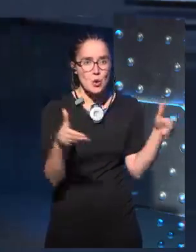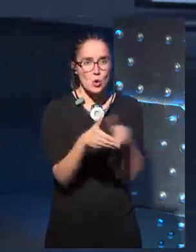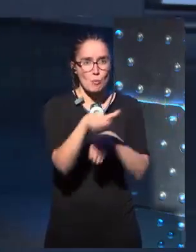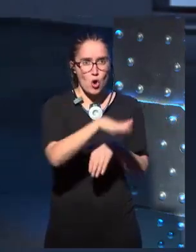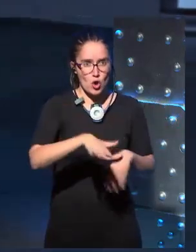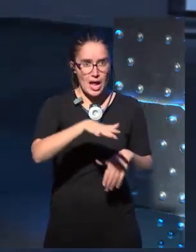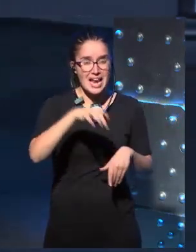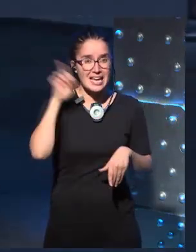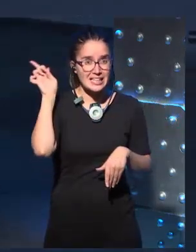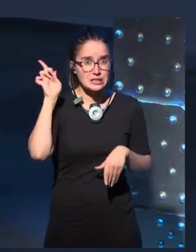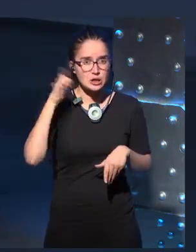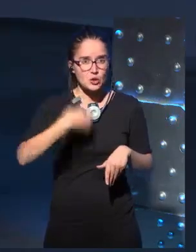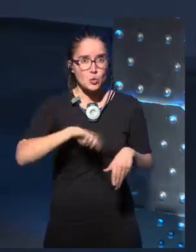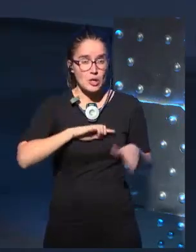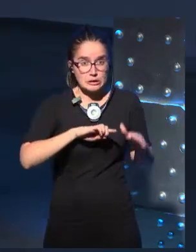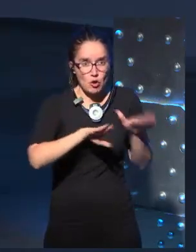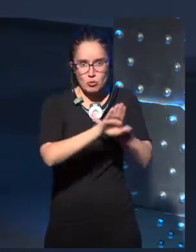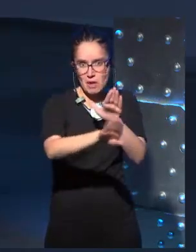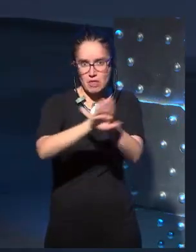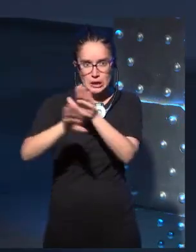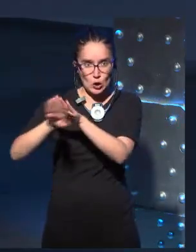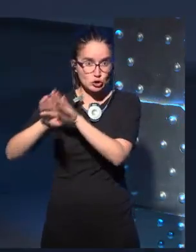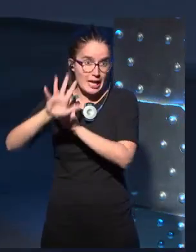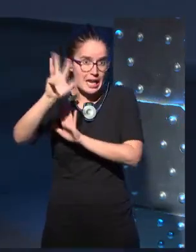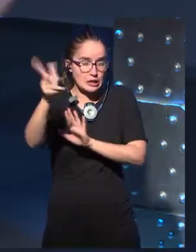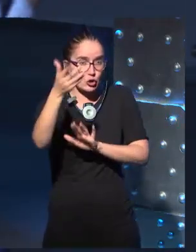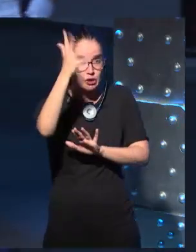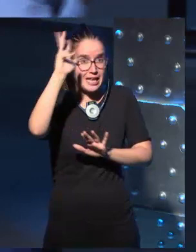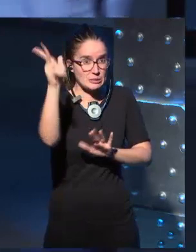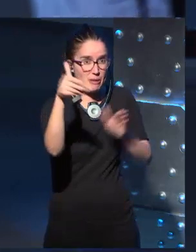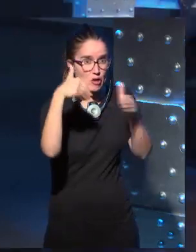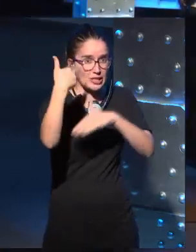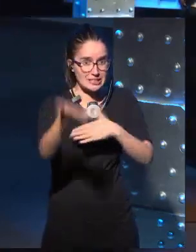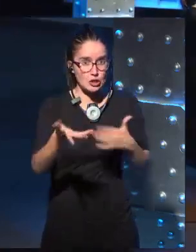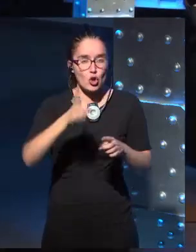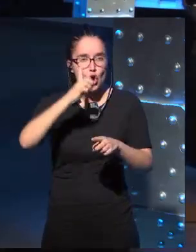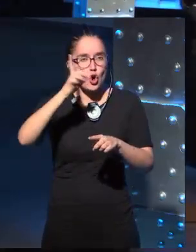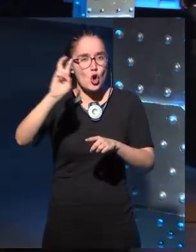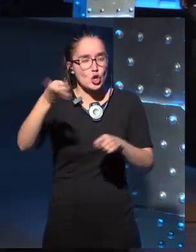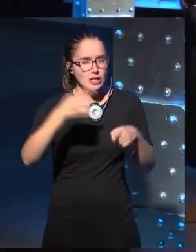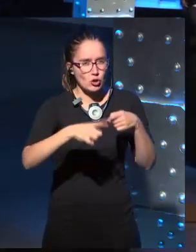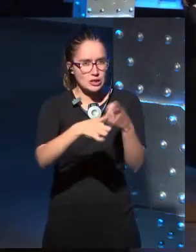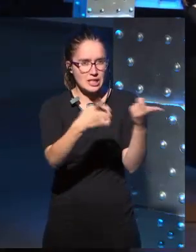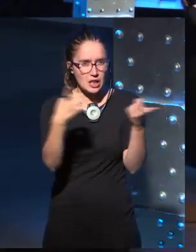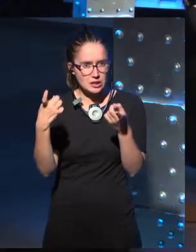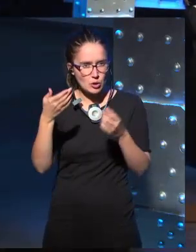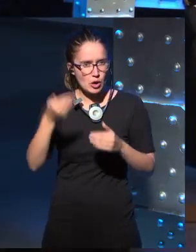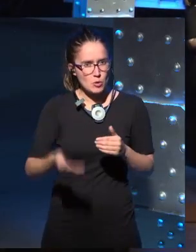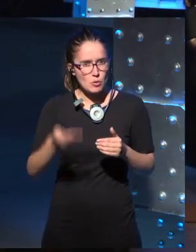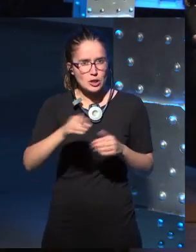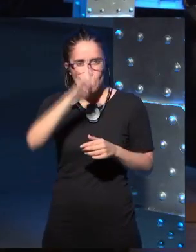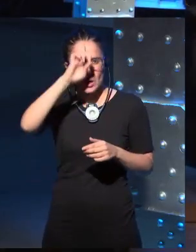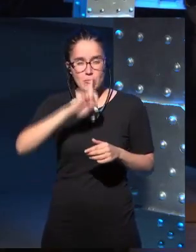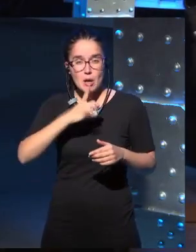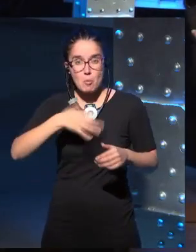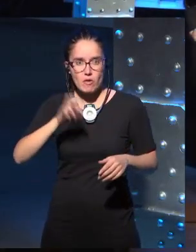our galactic neighborhood in outer space. Now, another thing you need to notice on a picture like that, you may have seen this picture